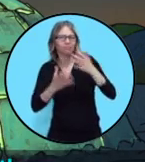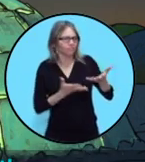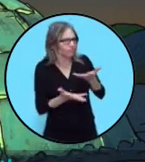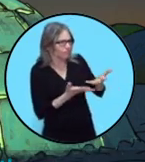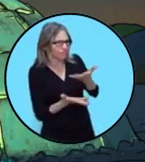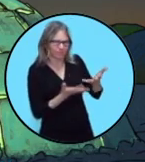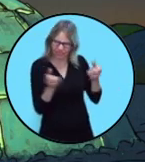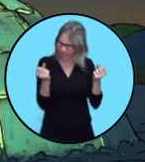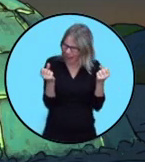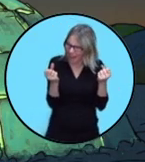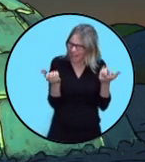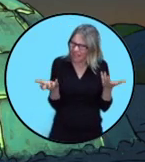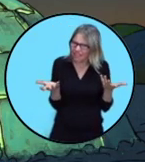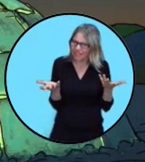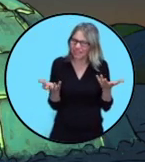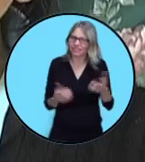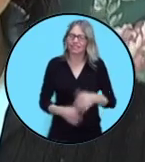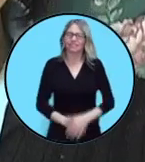signing to